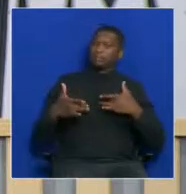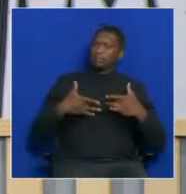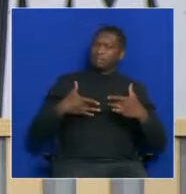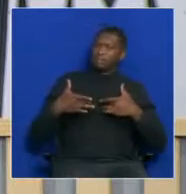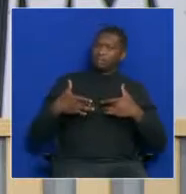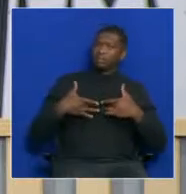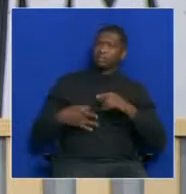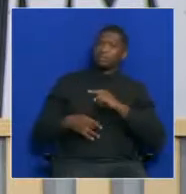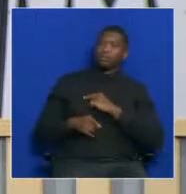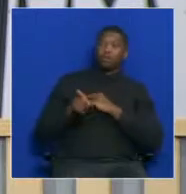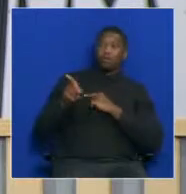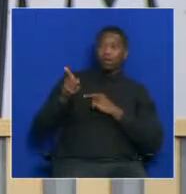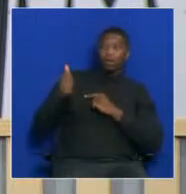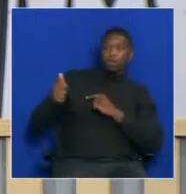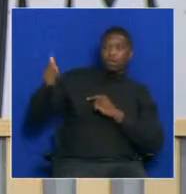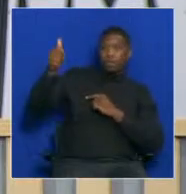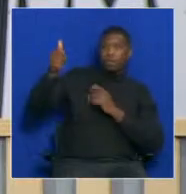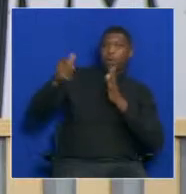be.